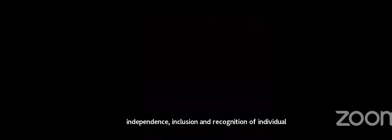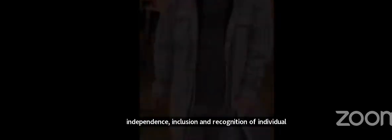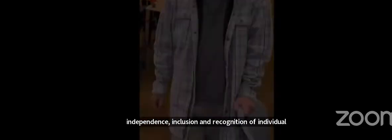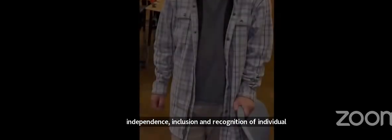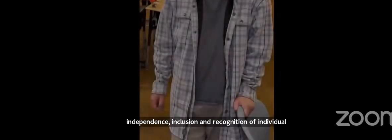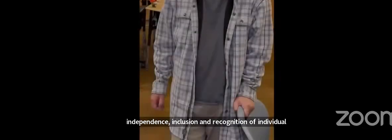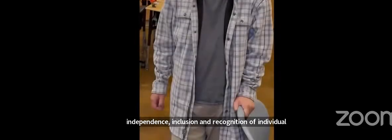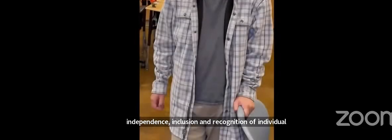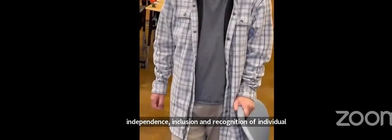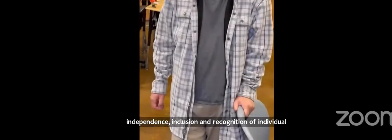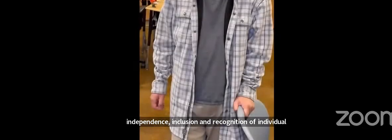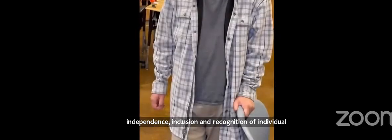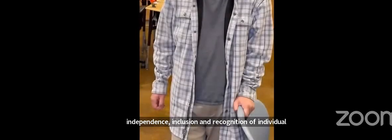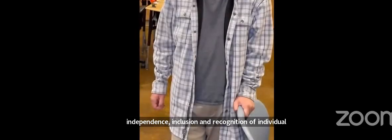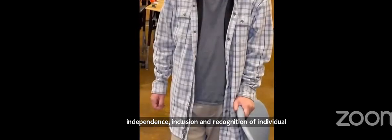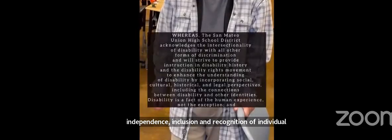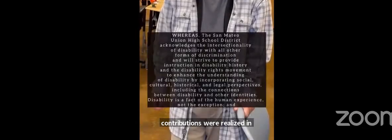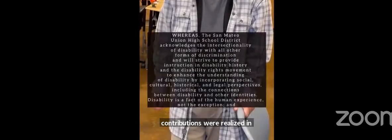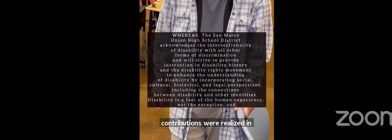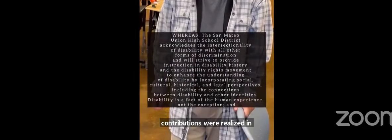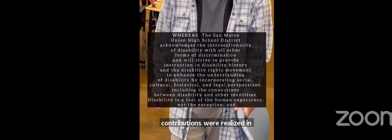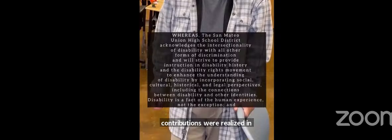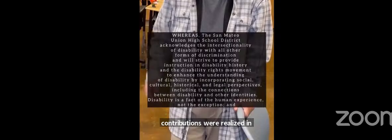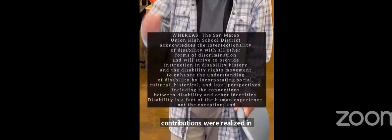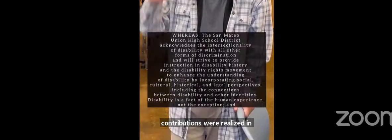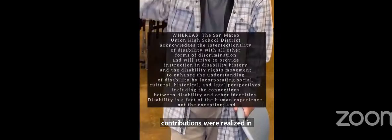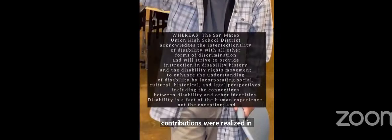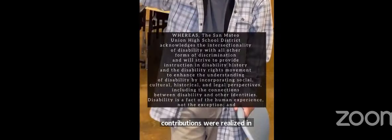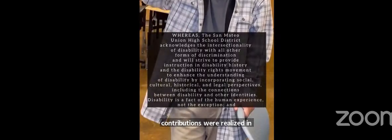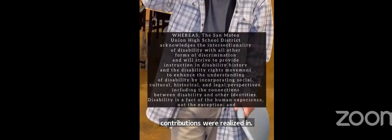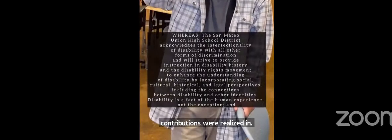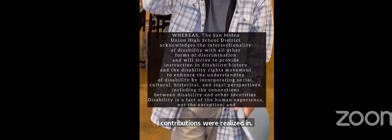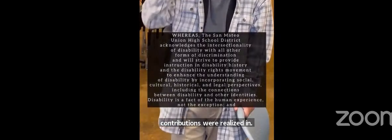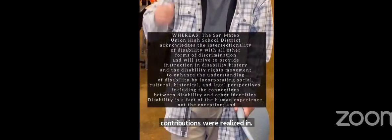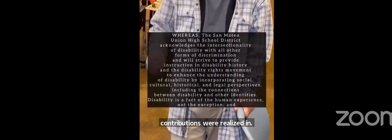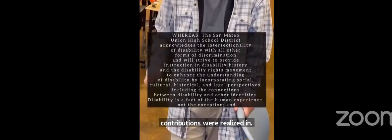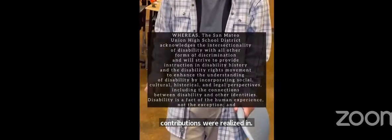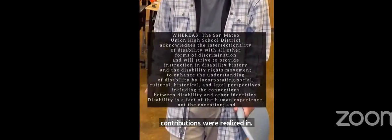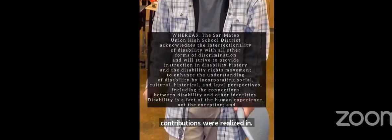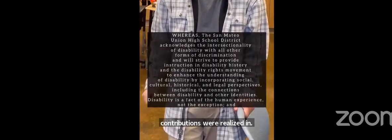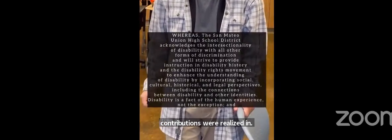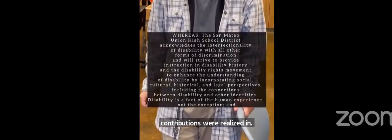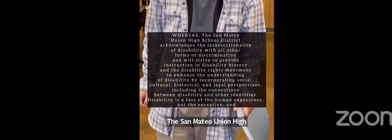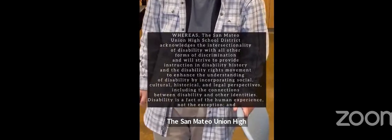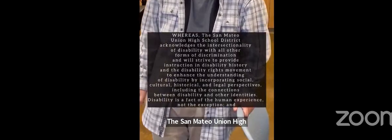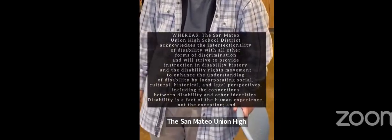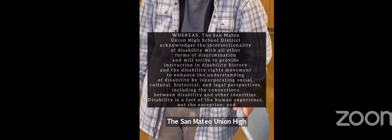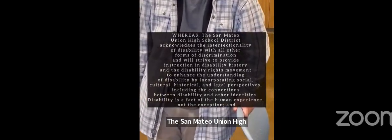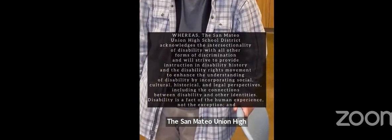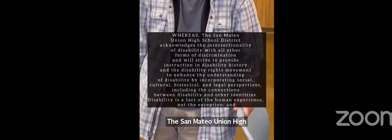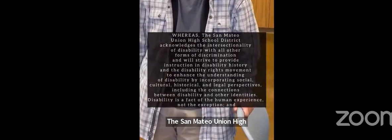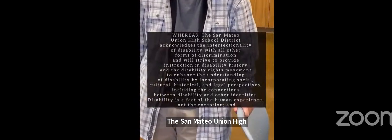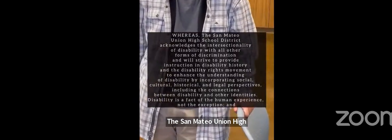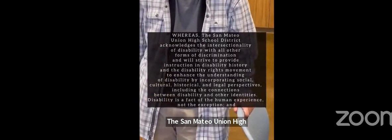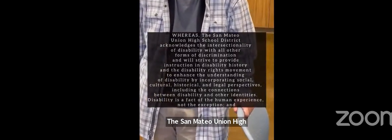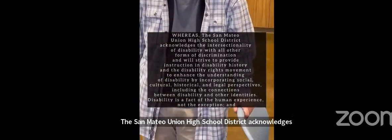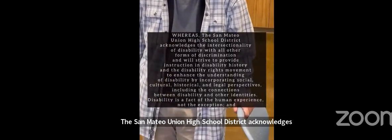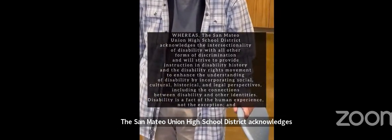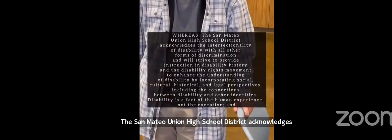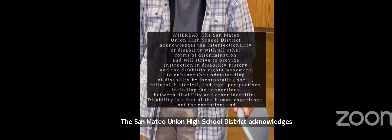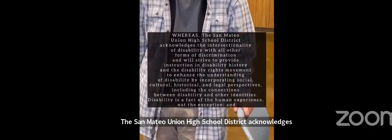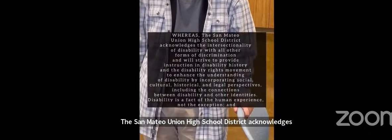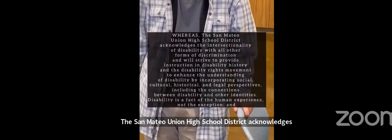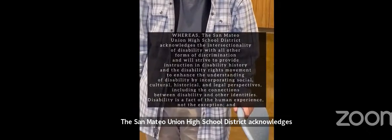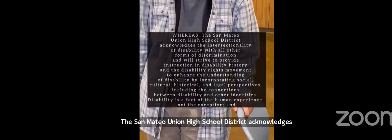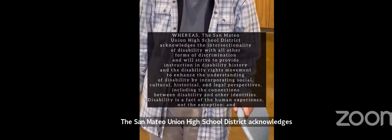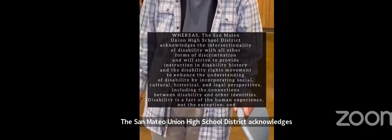realized, and the San Mateo Union High School District acknowledges intersectionality of disability